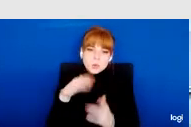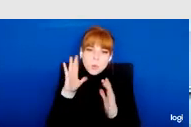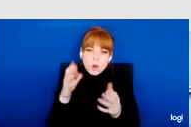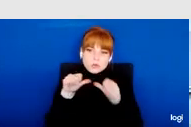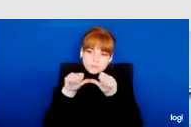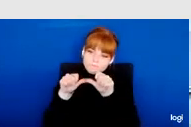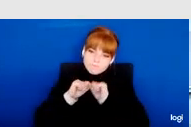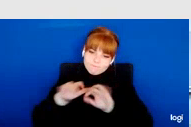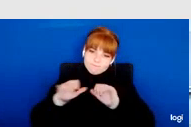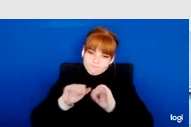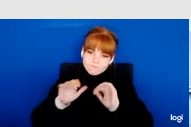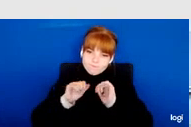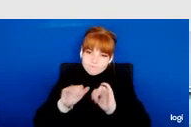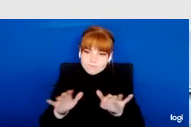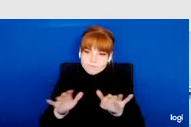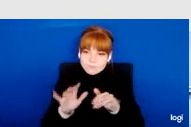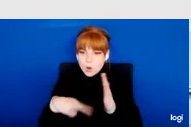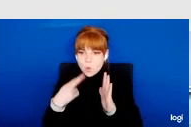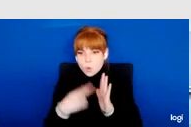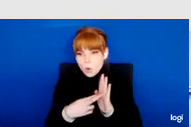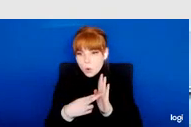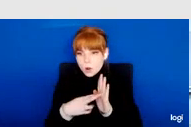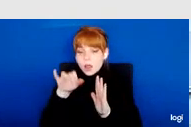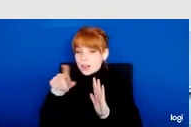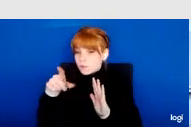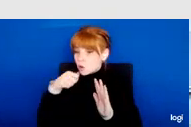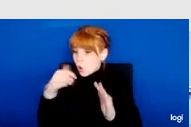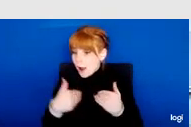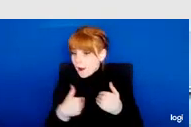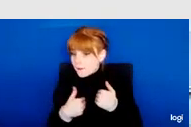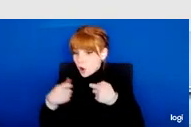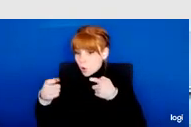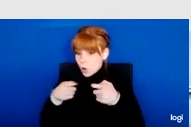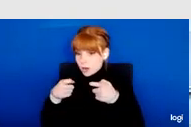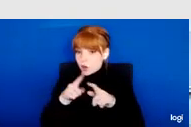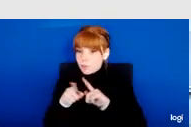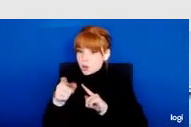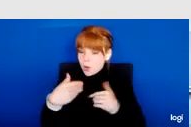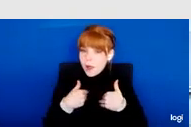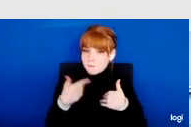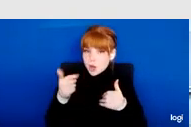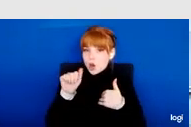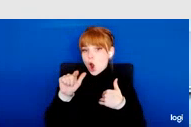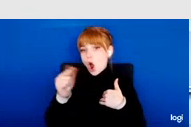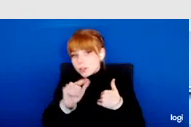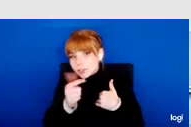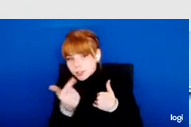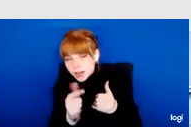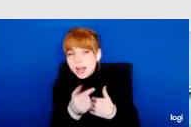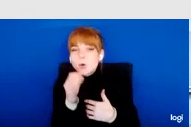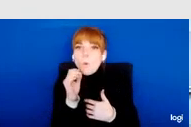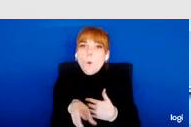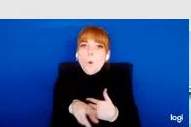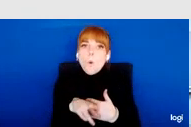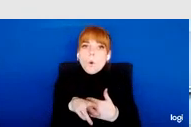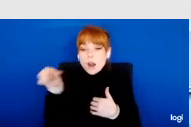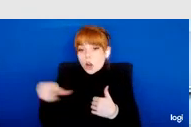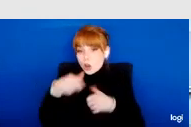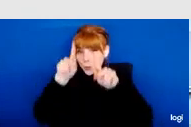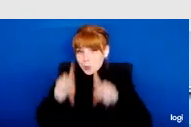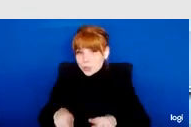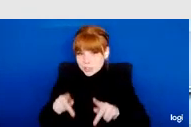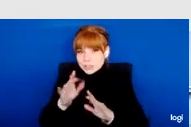role. And if you do not have a coordinator, but if you have an alternate or another, let's say you're a Minute person,